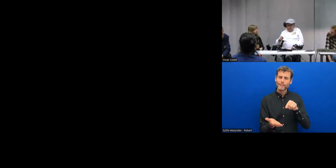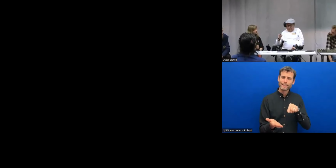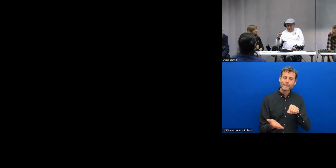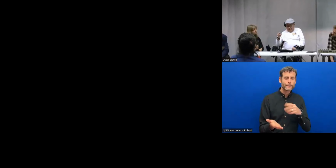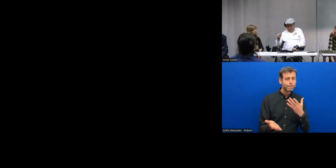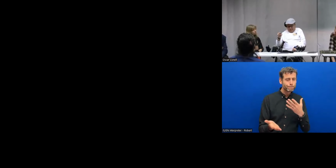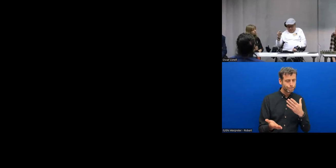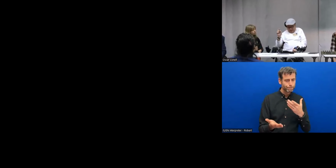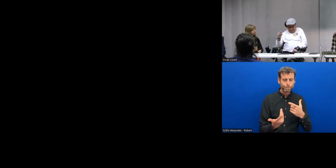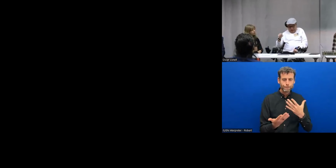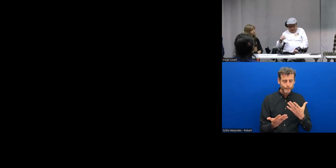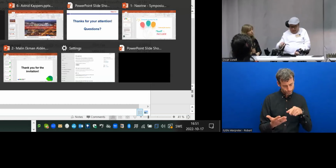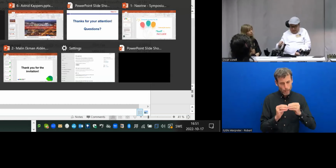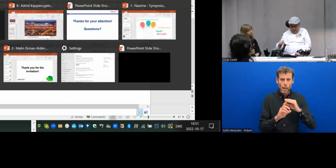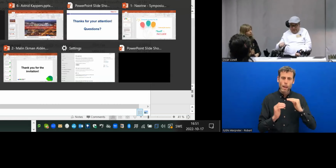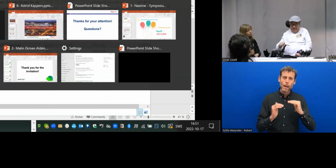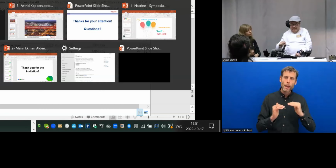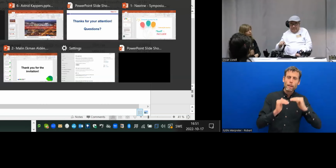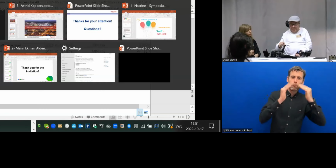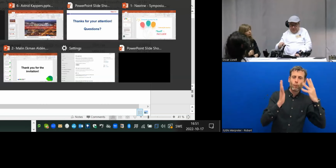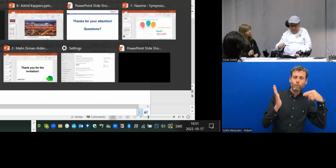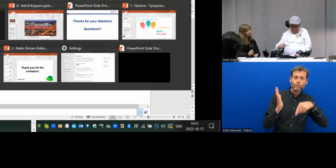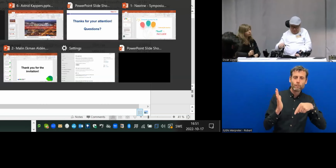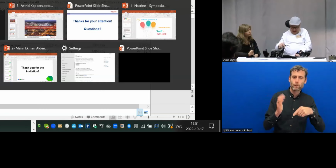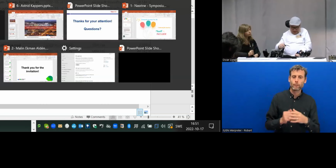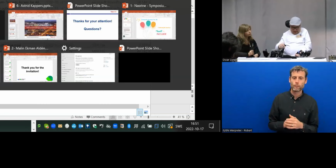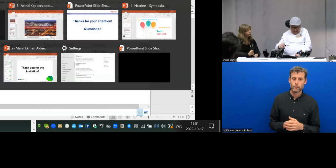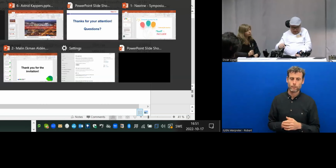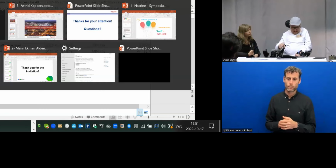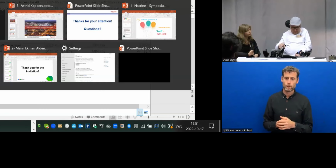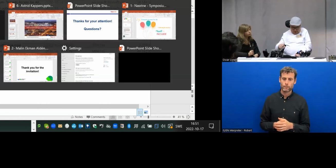I wrote an interface